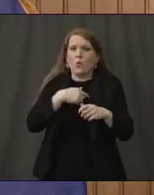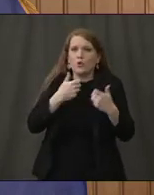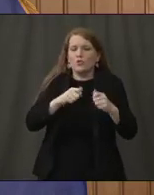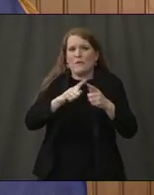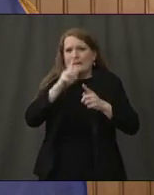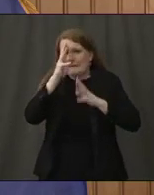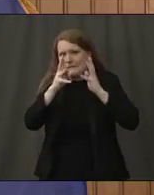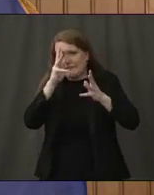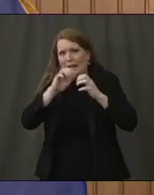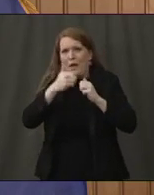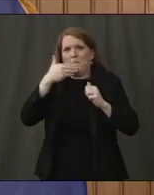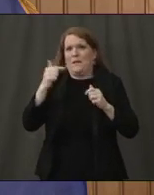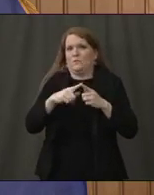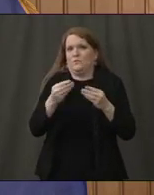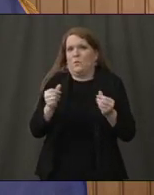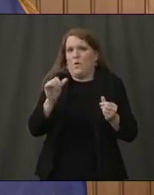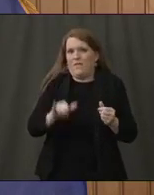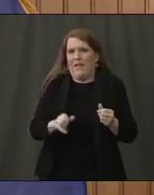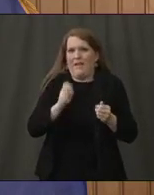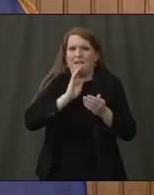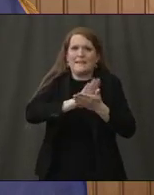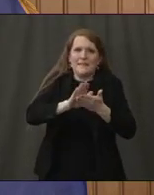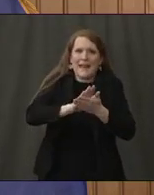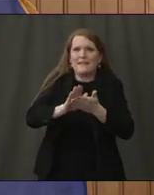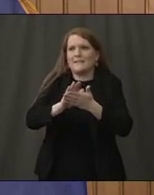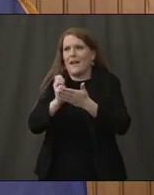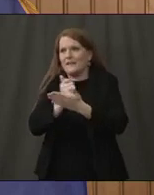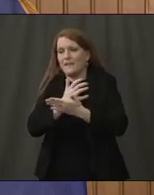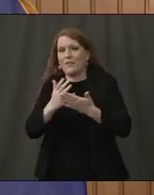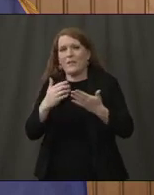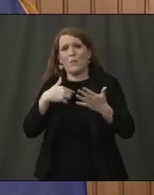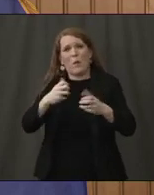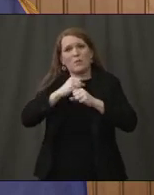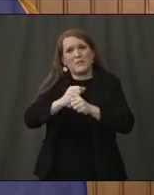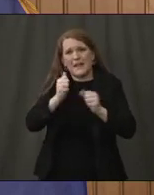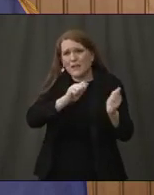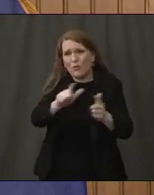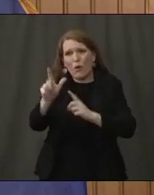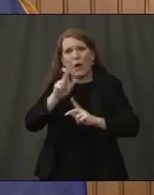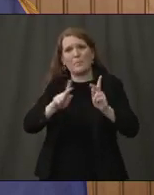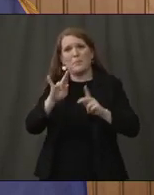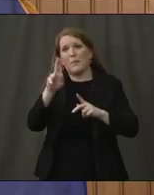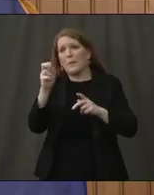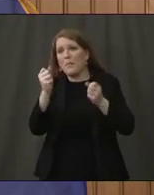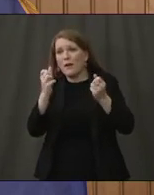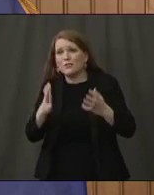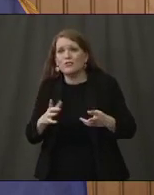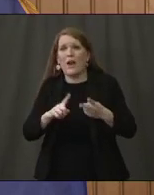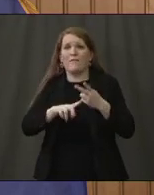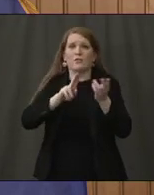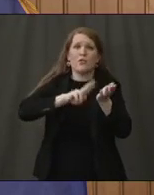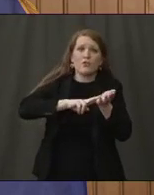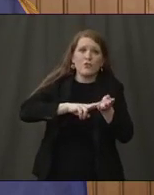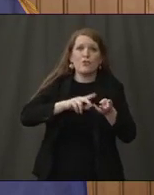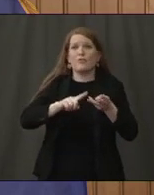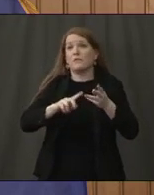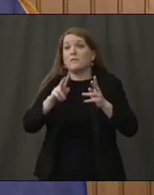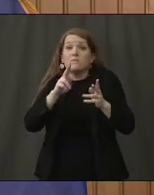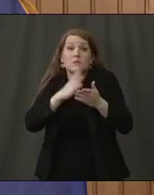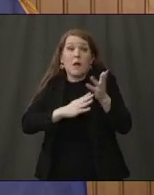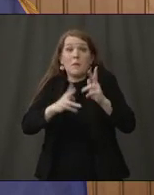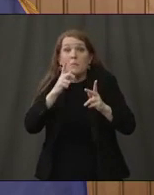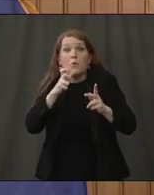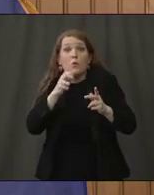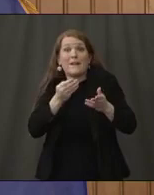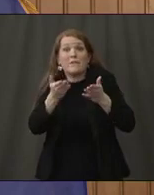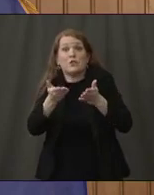nurse or somebody serving food in some cases. And that's what we're trying to do every day. So, with that,